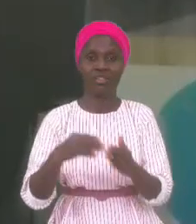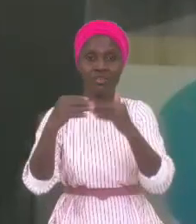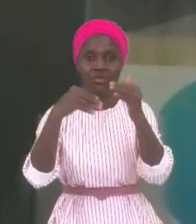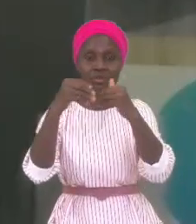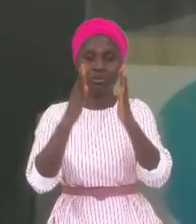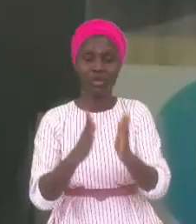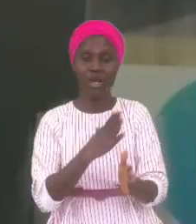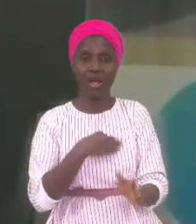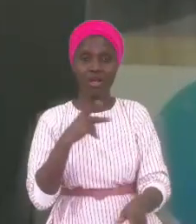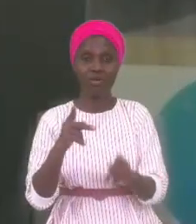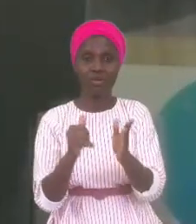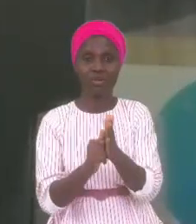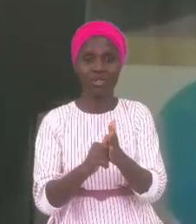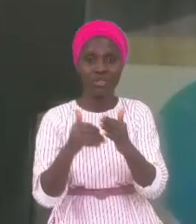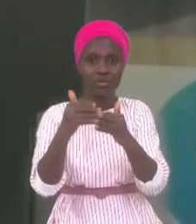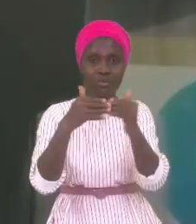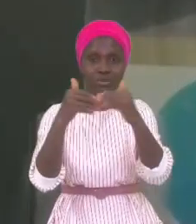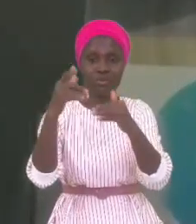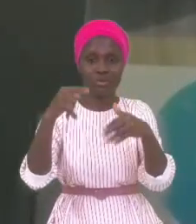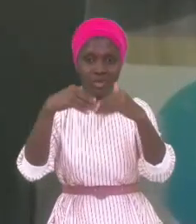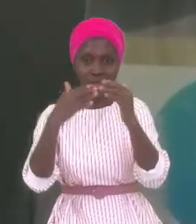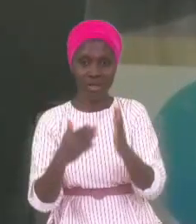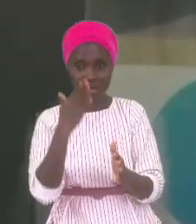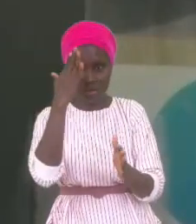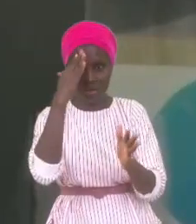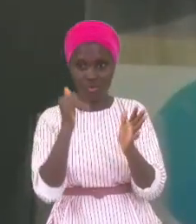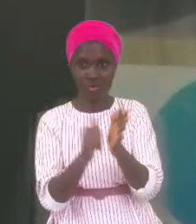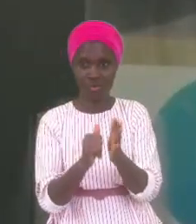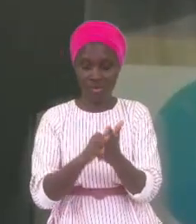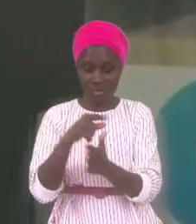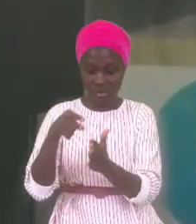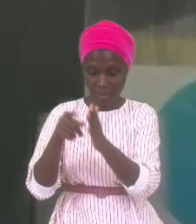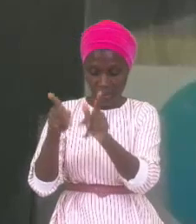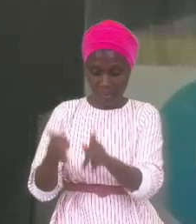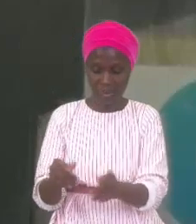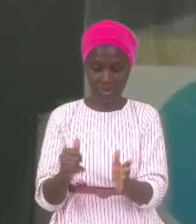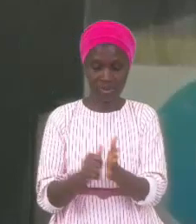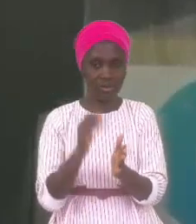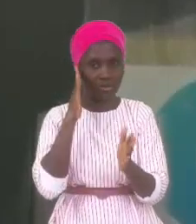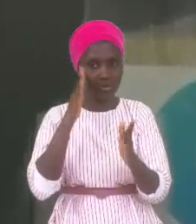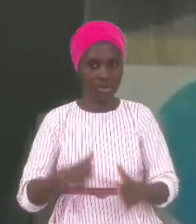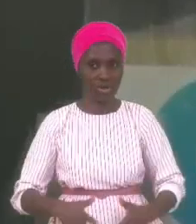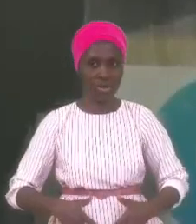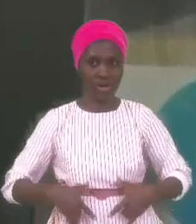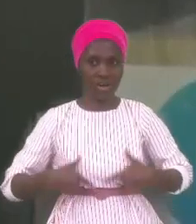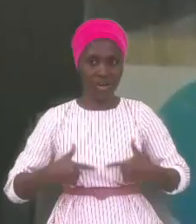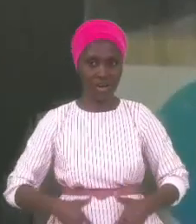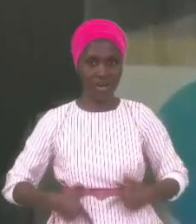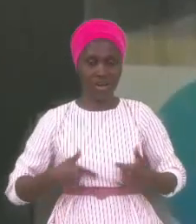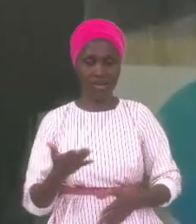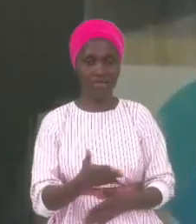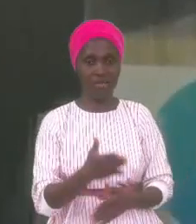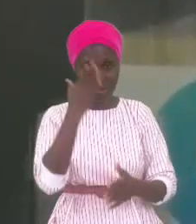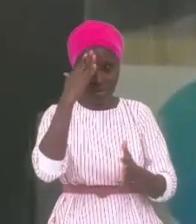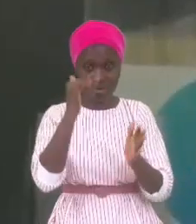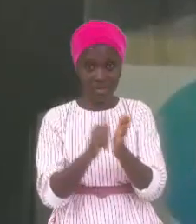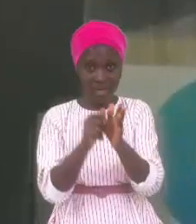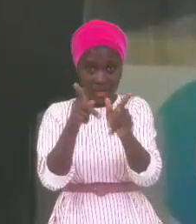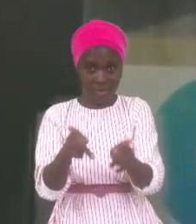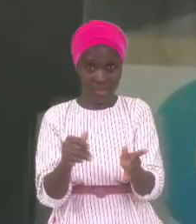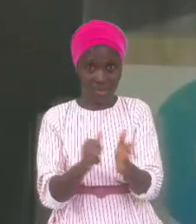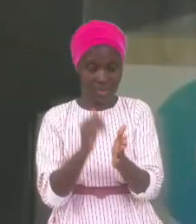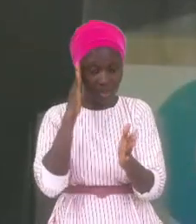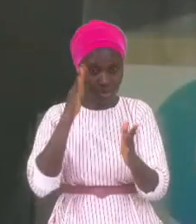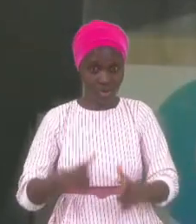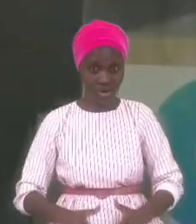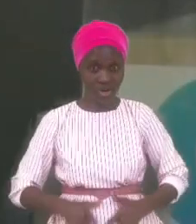building, and they know the person going to live here is not, you know, the poorest man in town. It's the highest, it's the greatest,